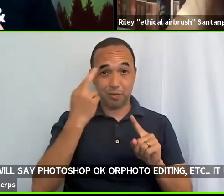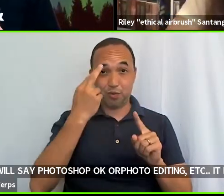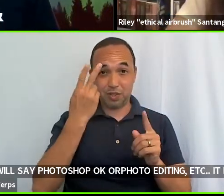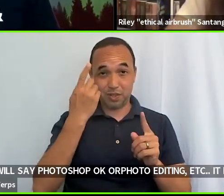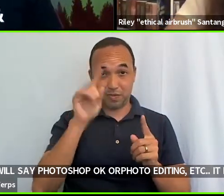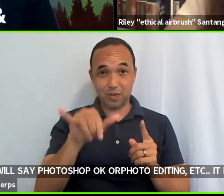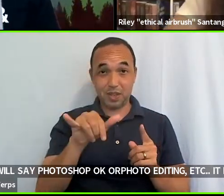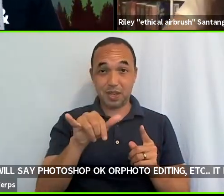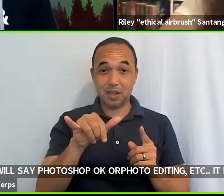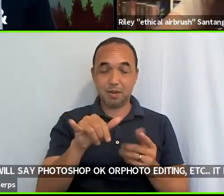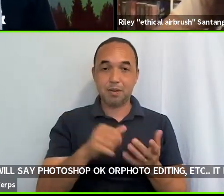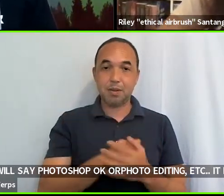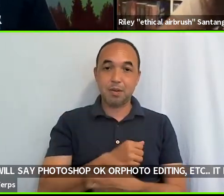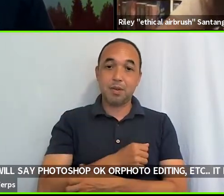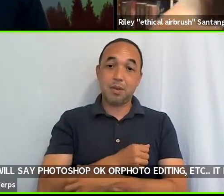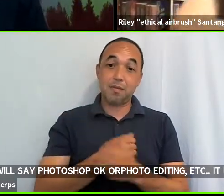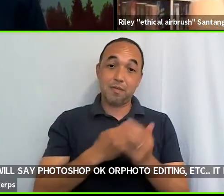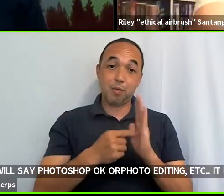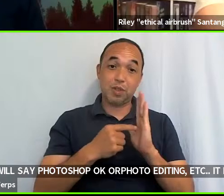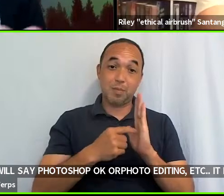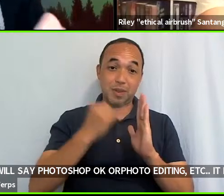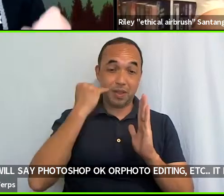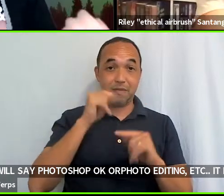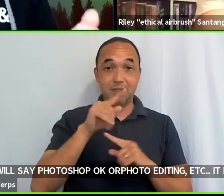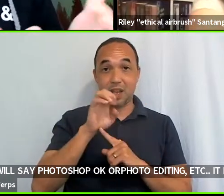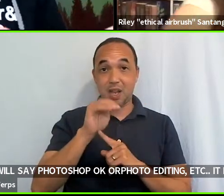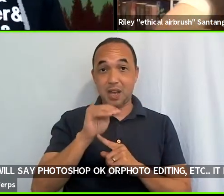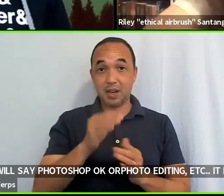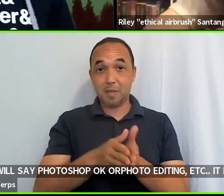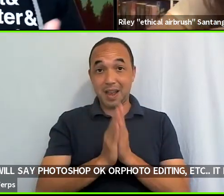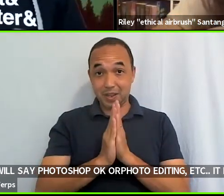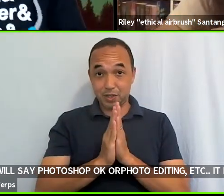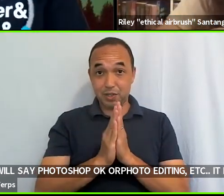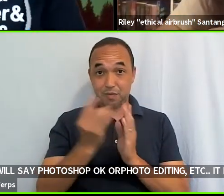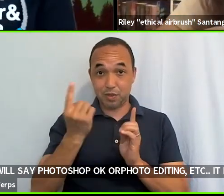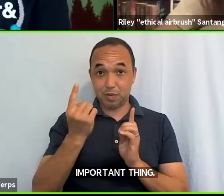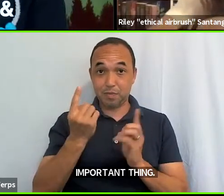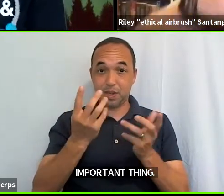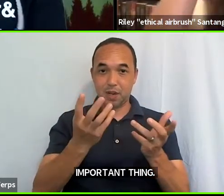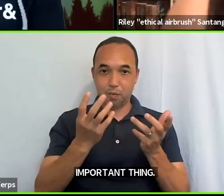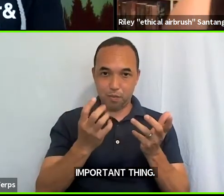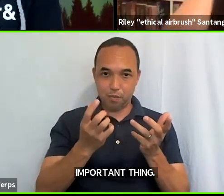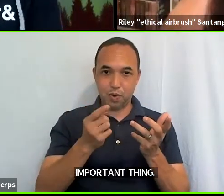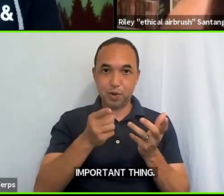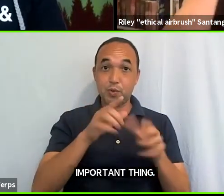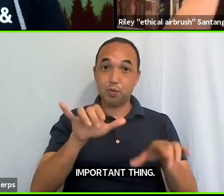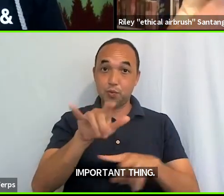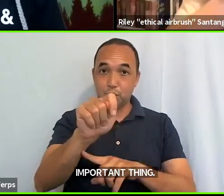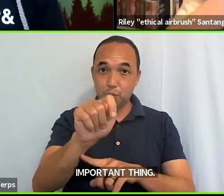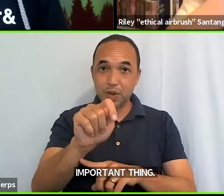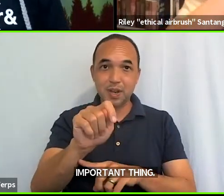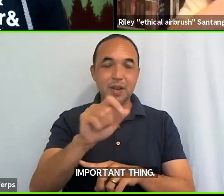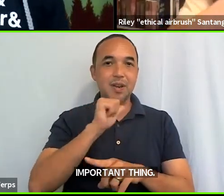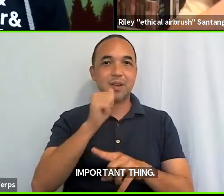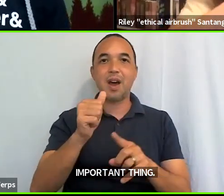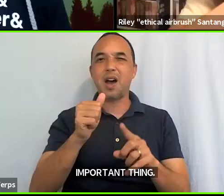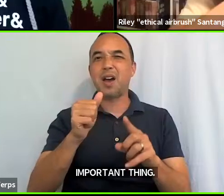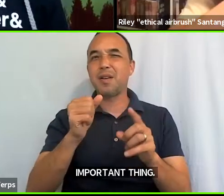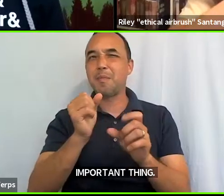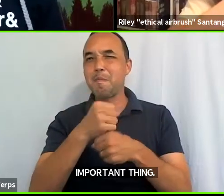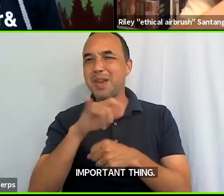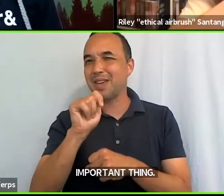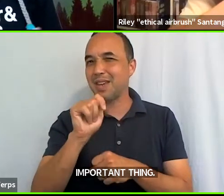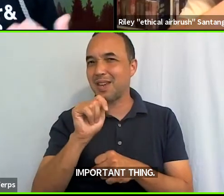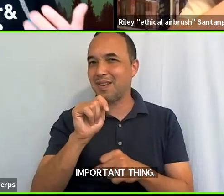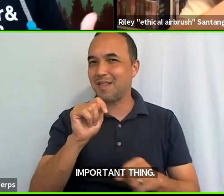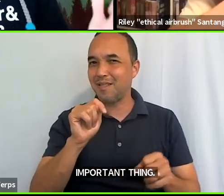is if the item asks for something, we want you to do the thing. We don't want a visual representation of the thing, and it's easy to sort of fast track